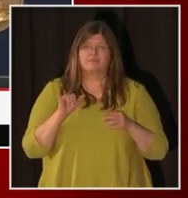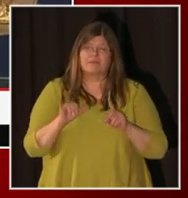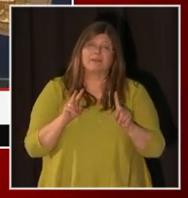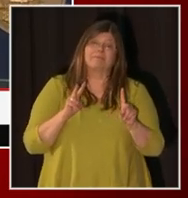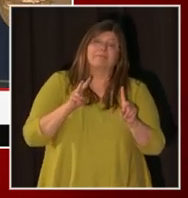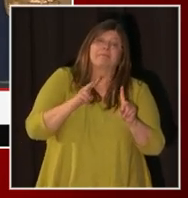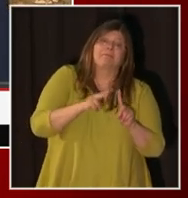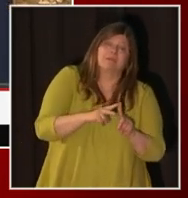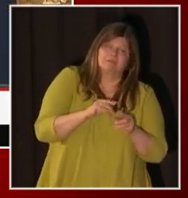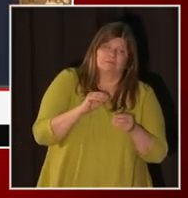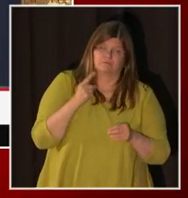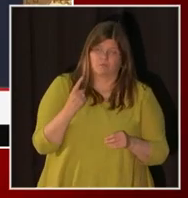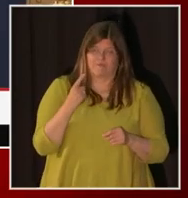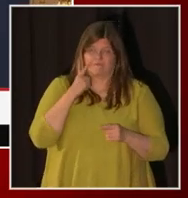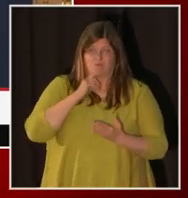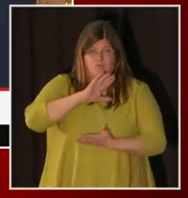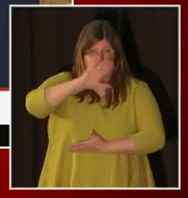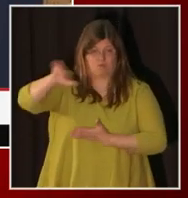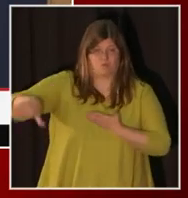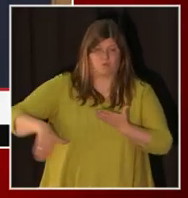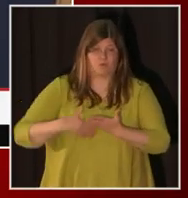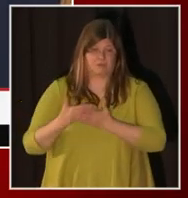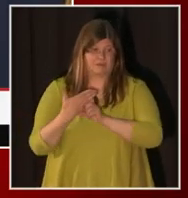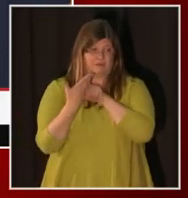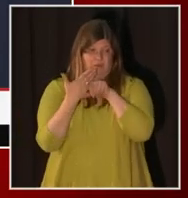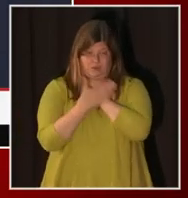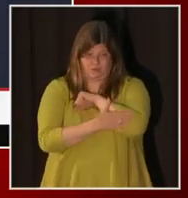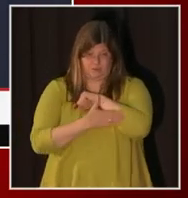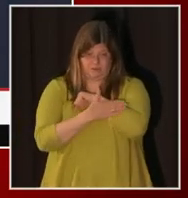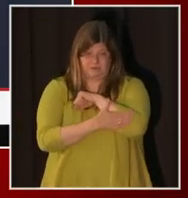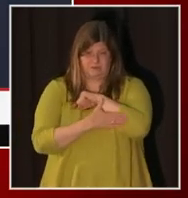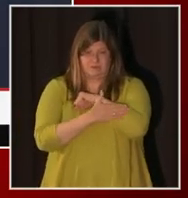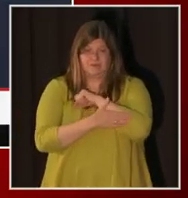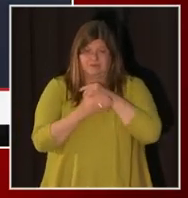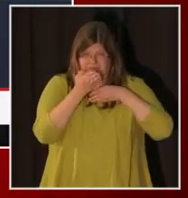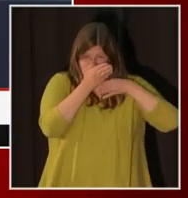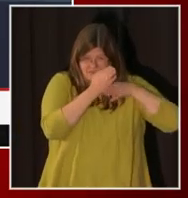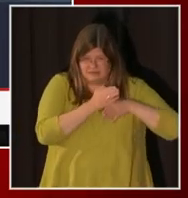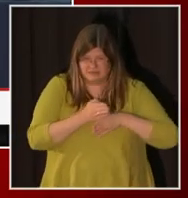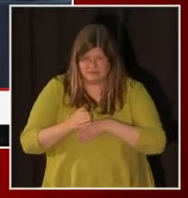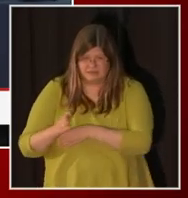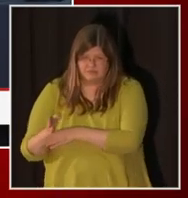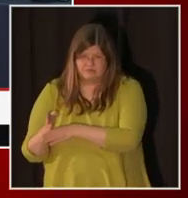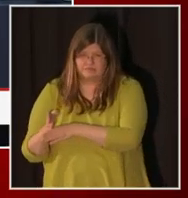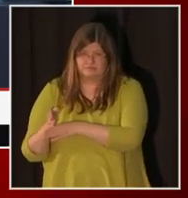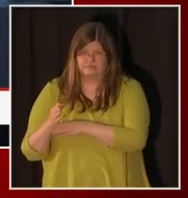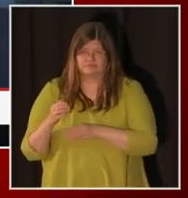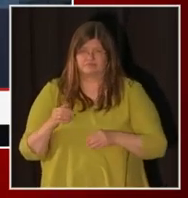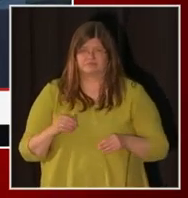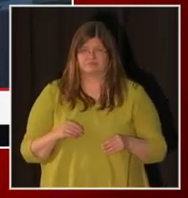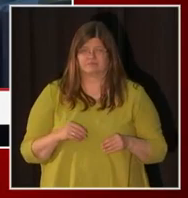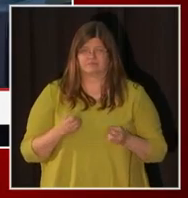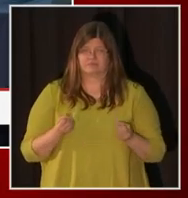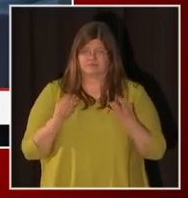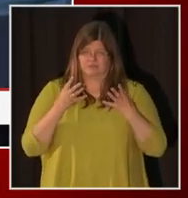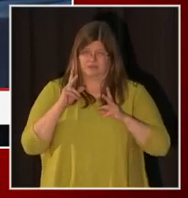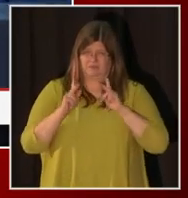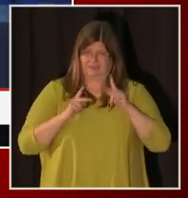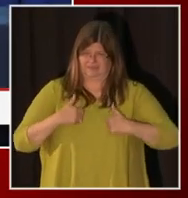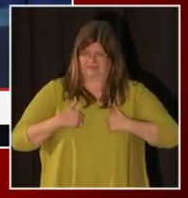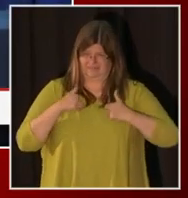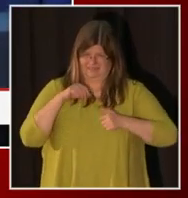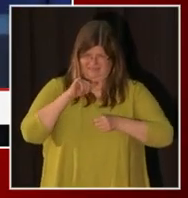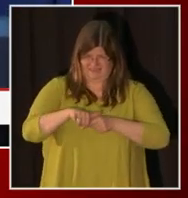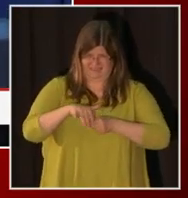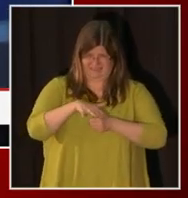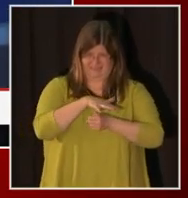amongst the population. You should note that the presence of disease is not the same across the country, so it makes it very difficult to